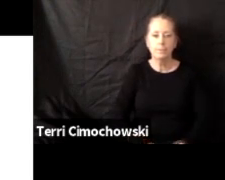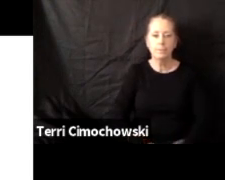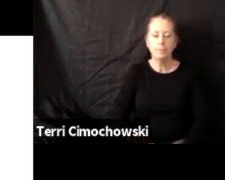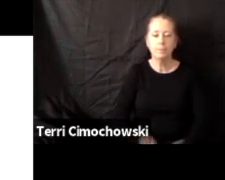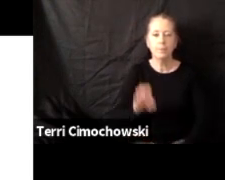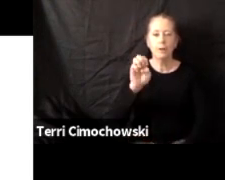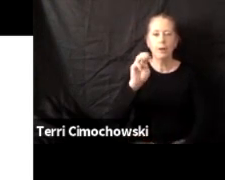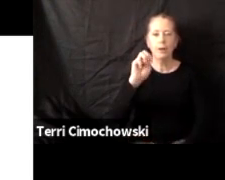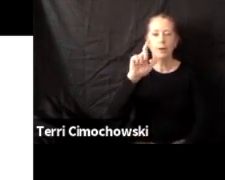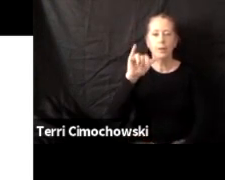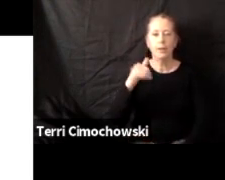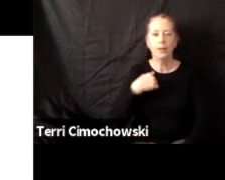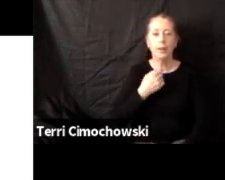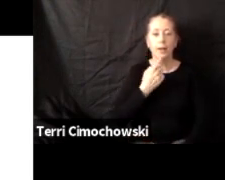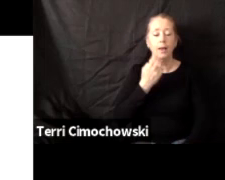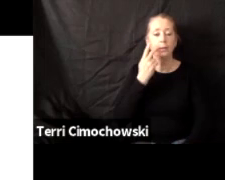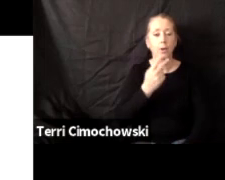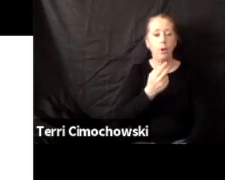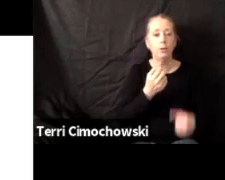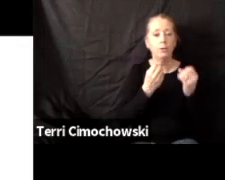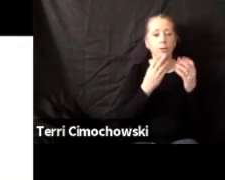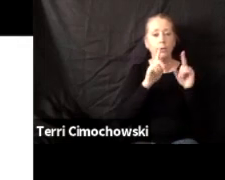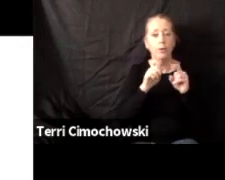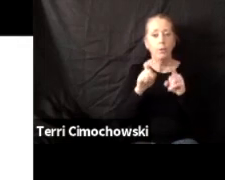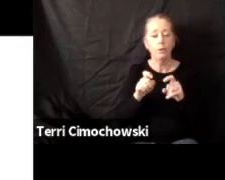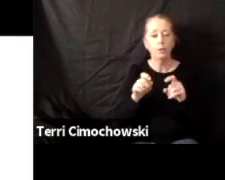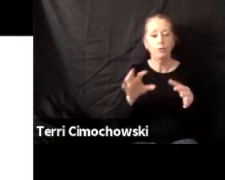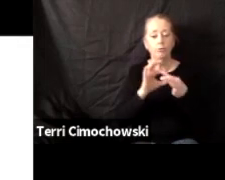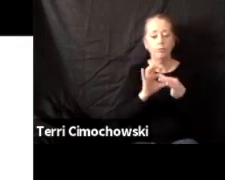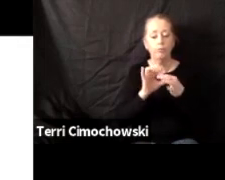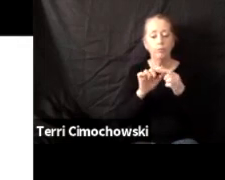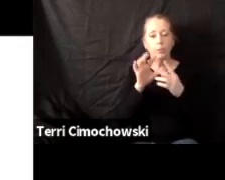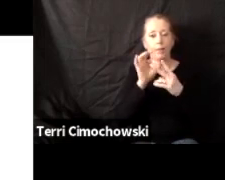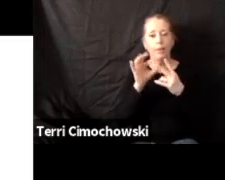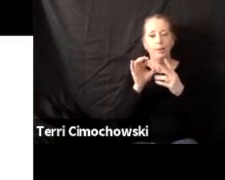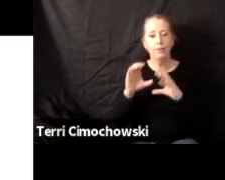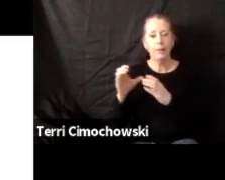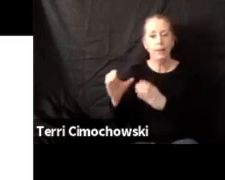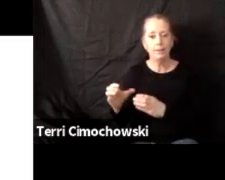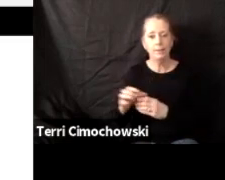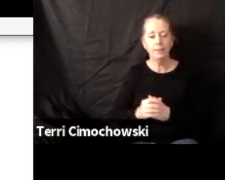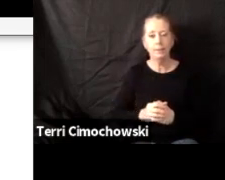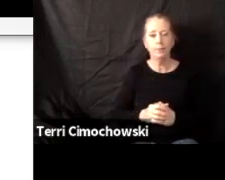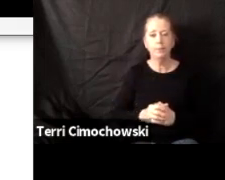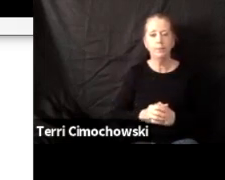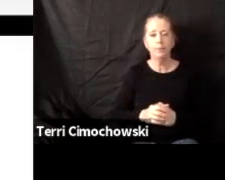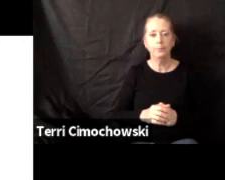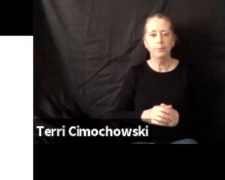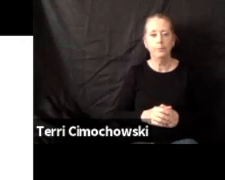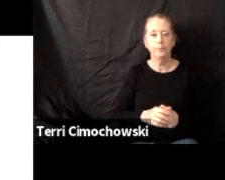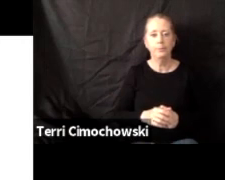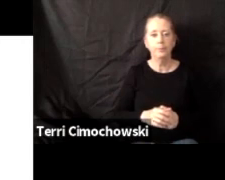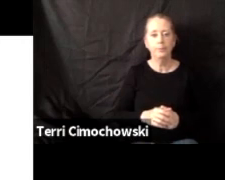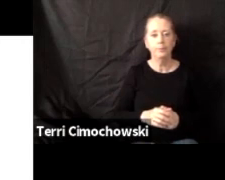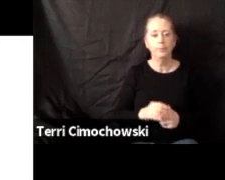Emily, I saw several questions related to elective classes. Mm-hmm. So if your student is